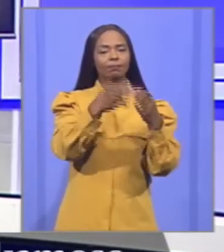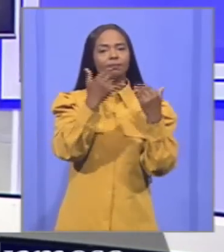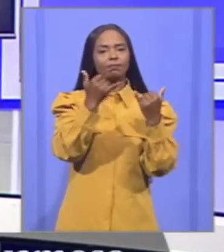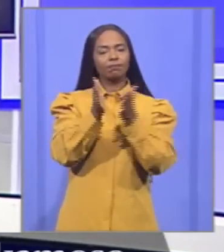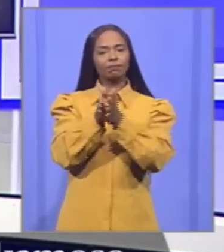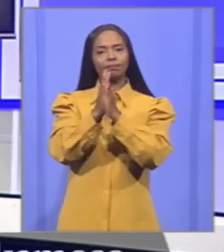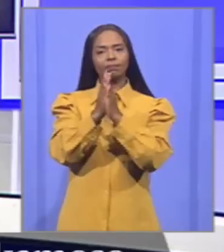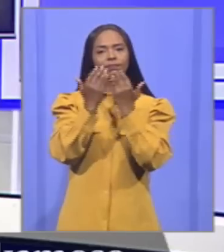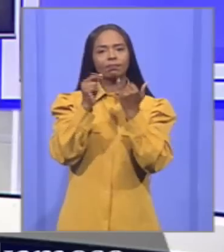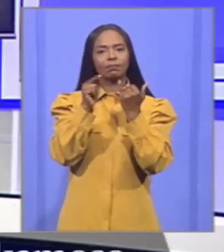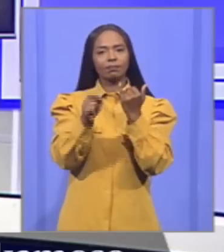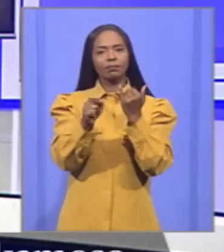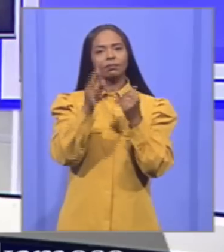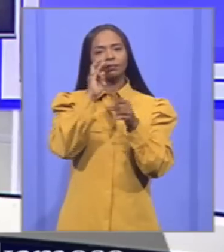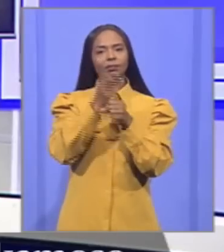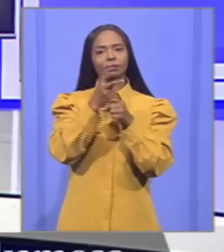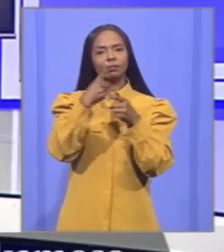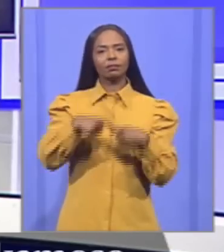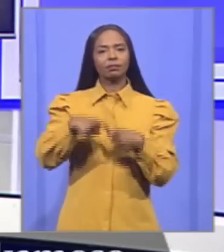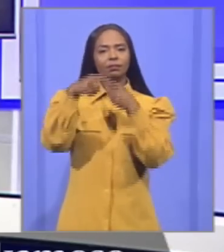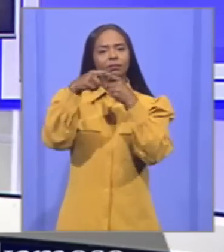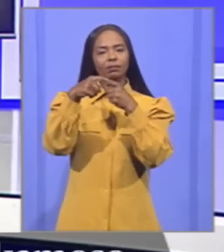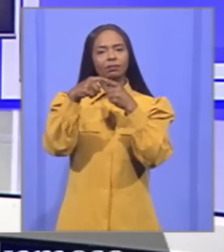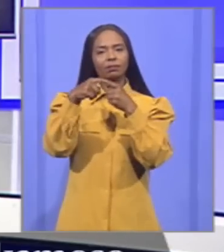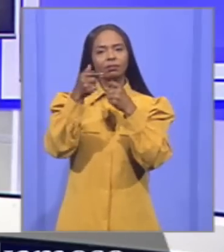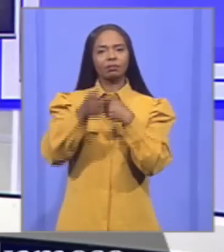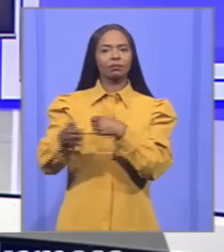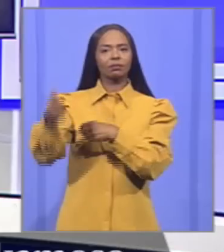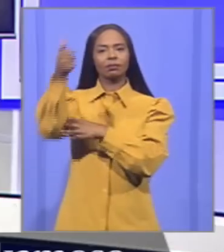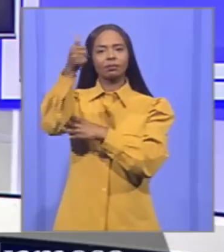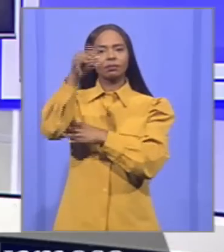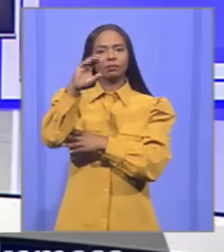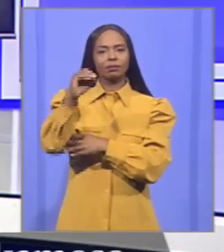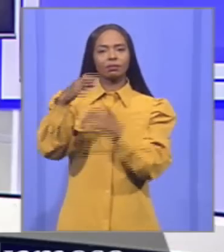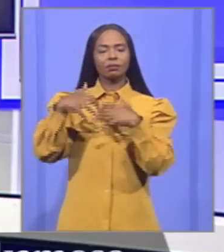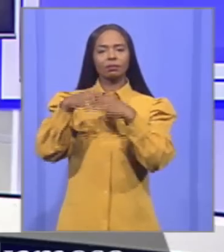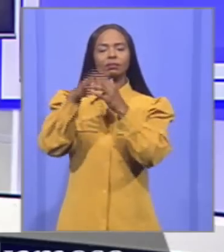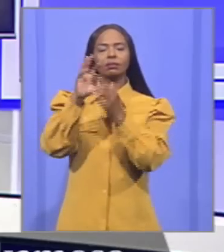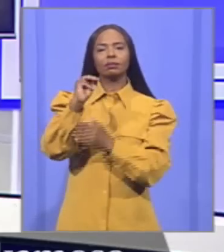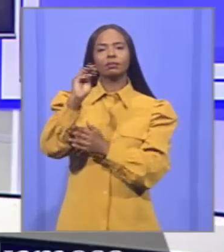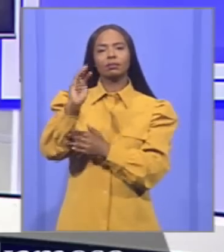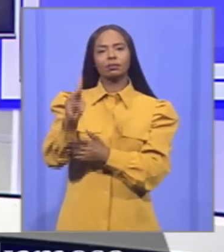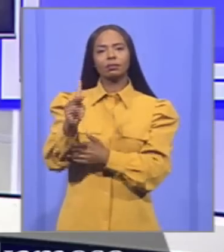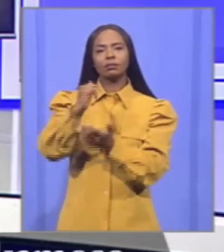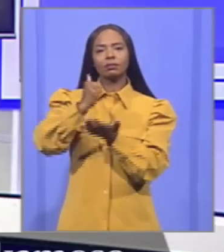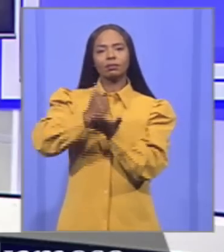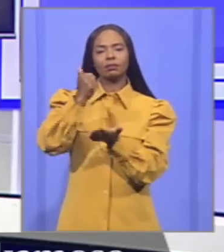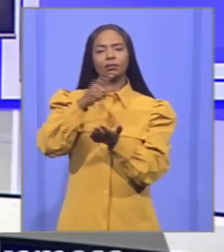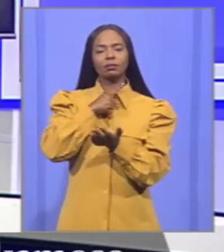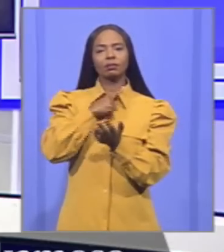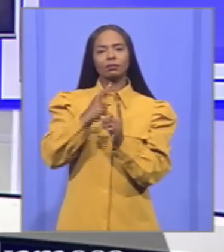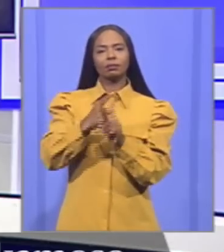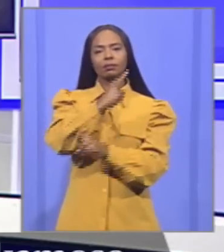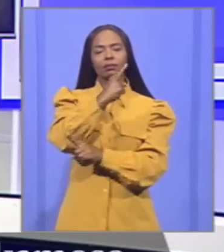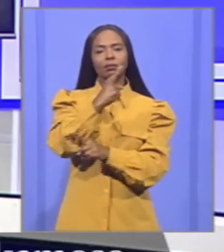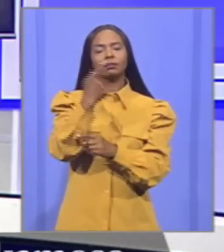IEC go gwetlha tshwetso ya motlatsa motlhankedi mogolo wa ditlhopho ya go kwadisa lekoko la MK moraga gore kopo ya lona ya ntlha e